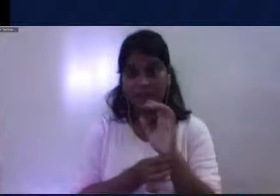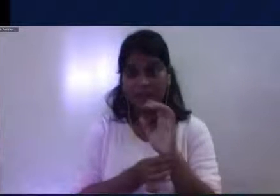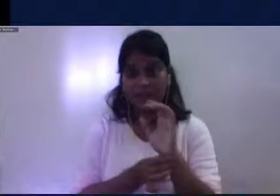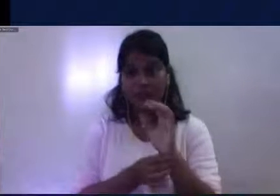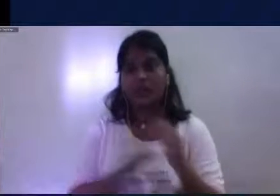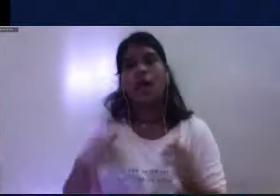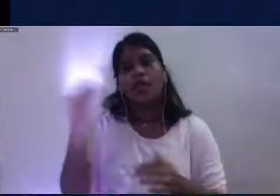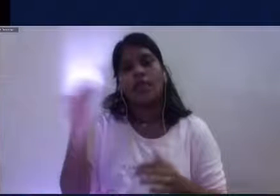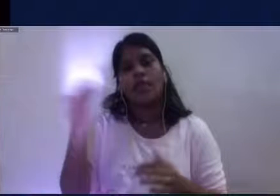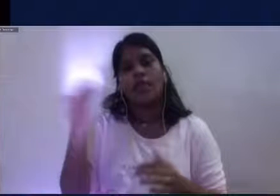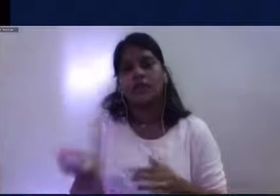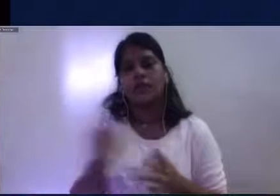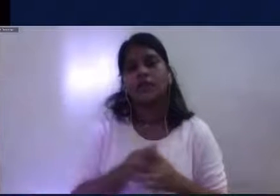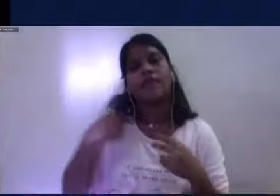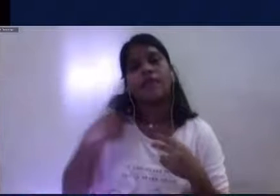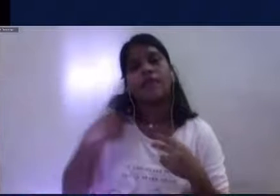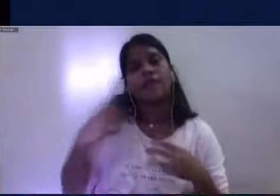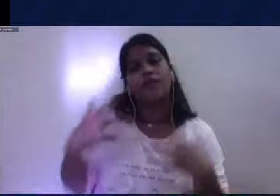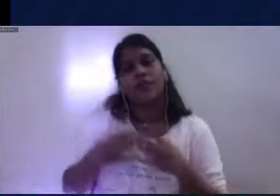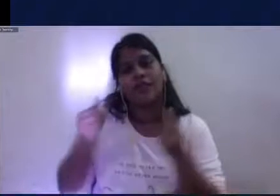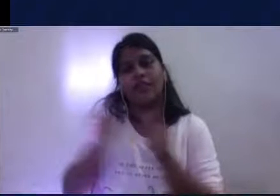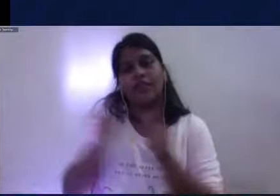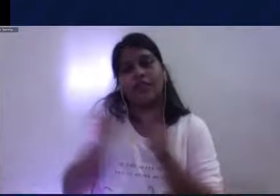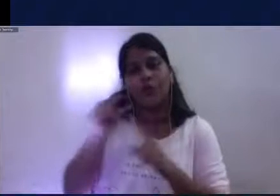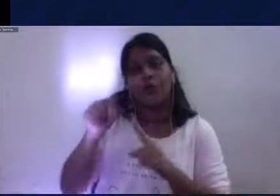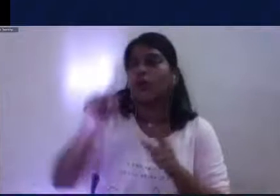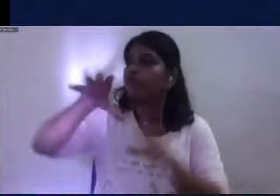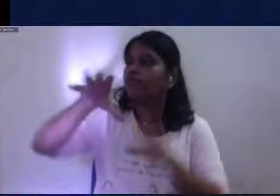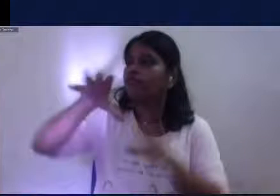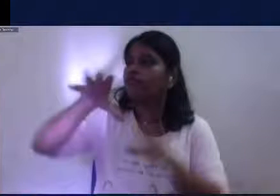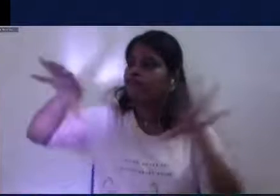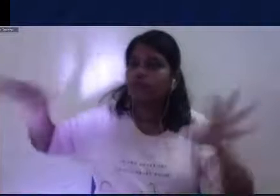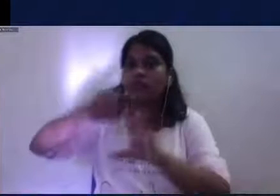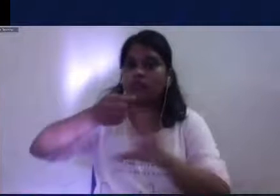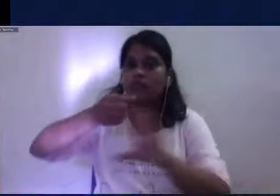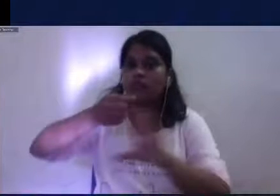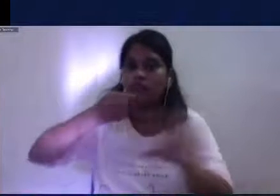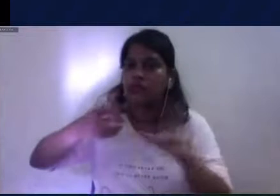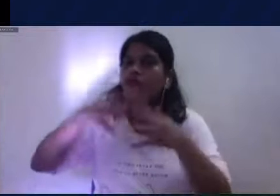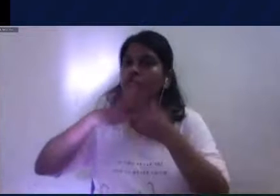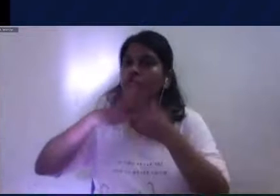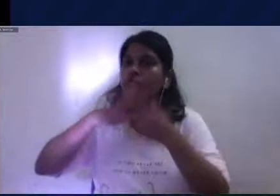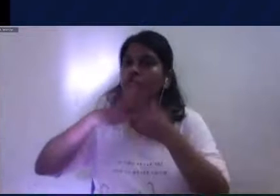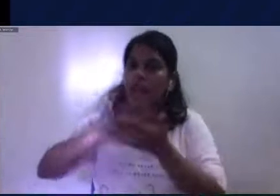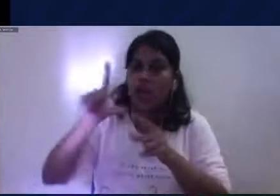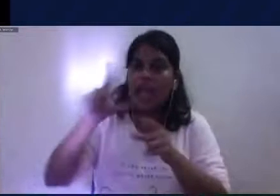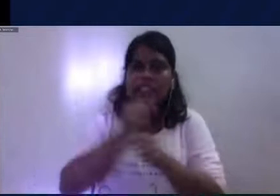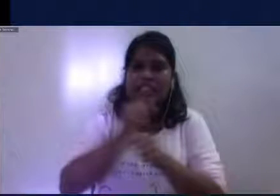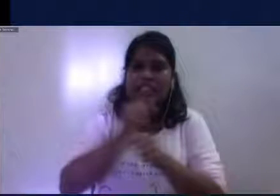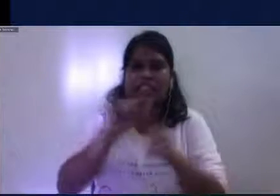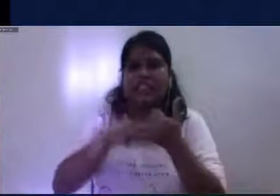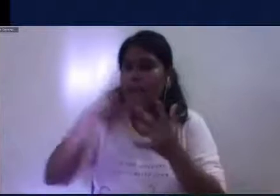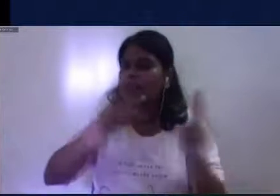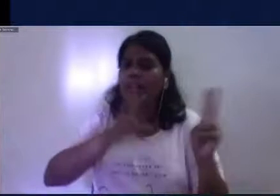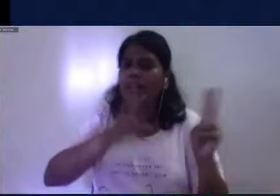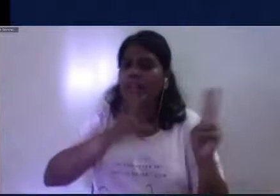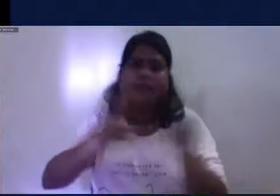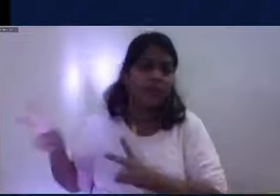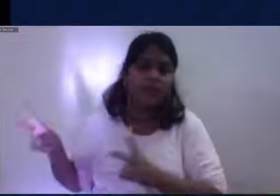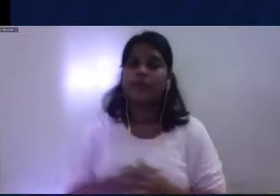side, we will give that API to these appliance manufacturers like Siemens and Whirlpool and LG and Samsung, etc.,